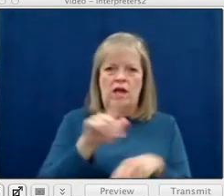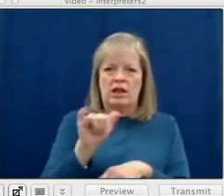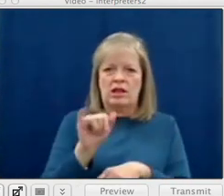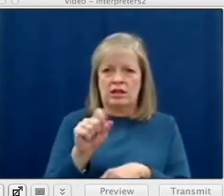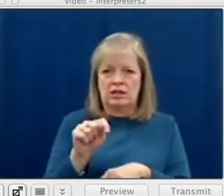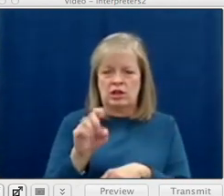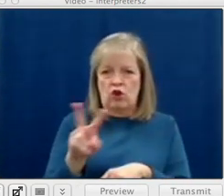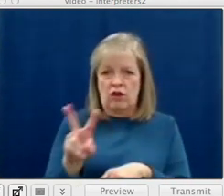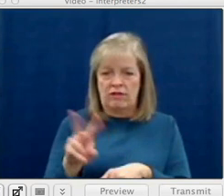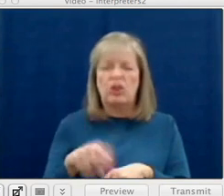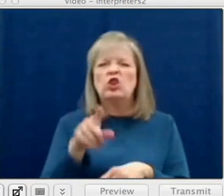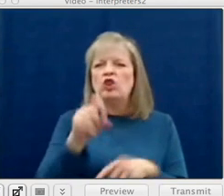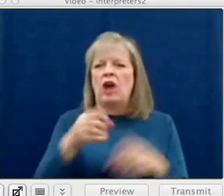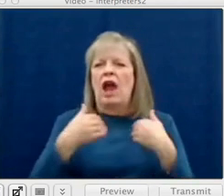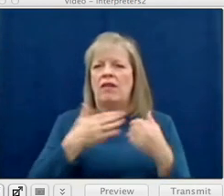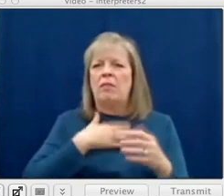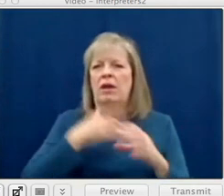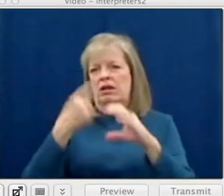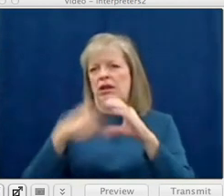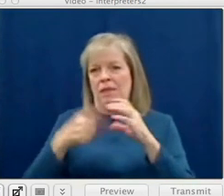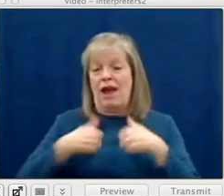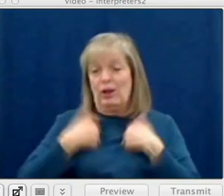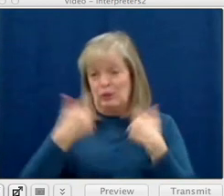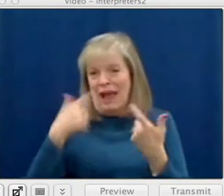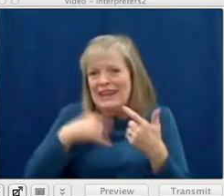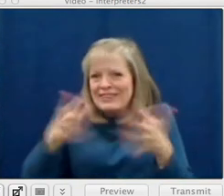You should have my email address because I'll emailed you.